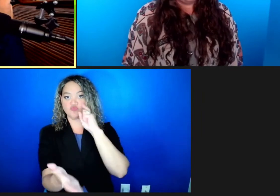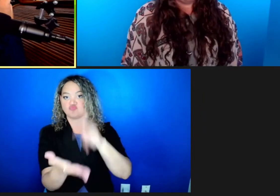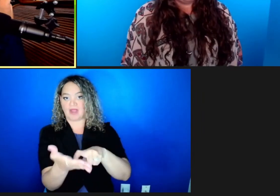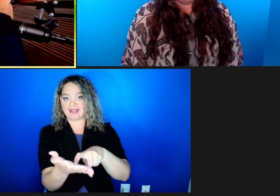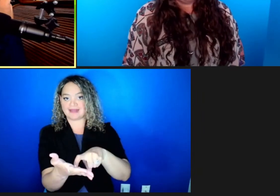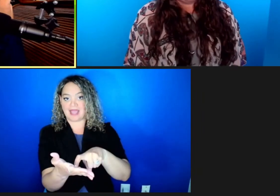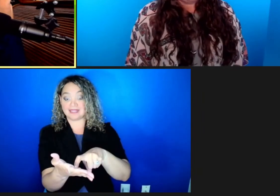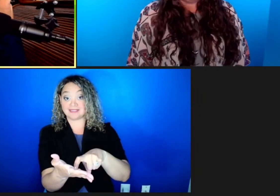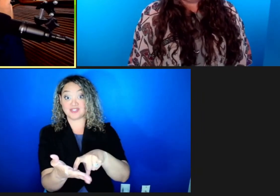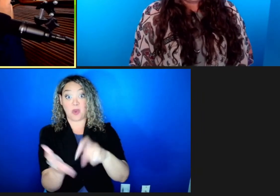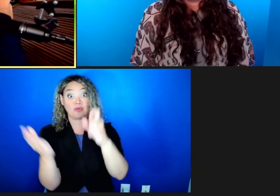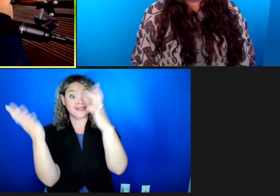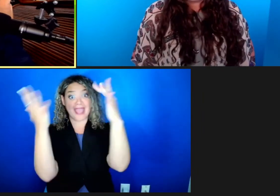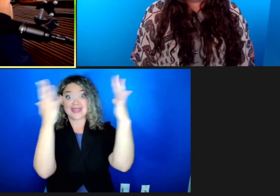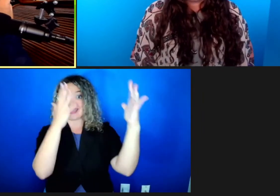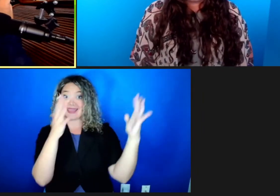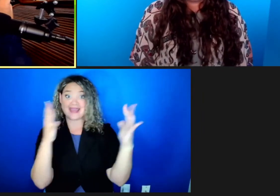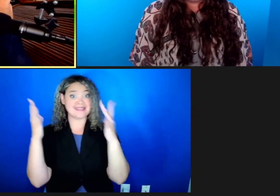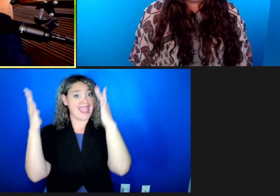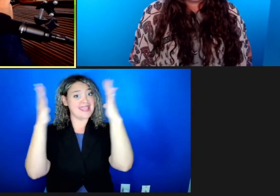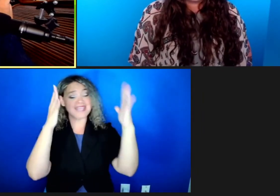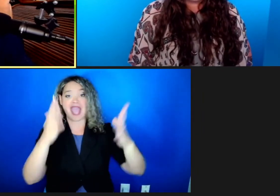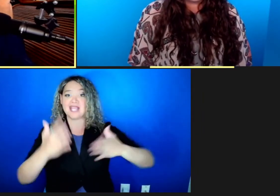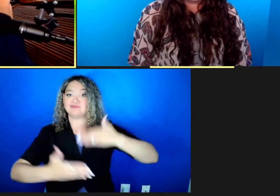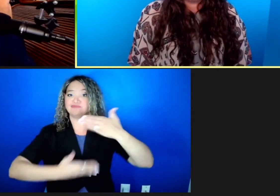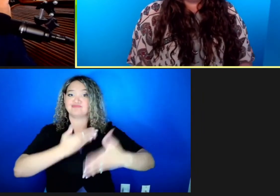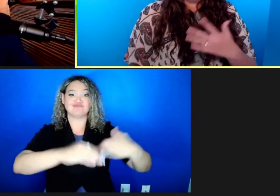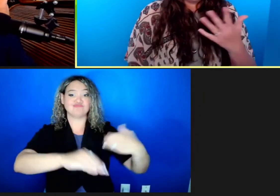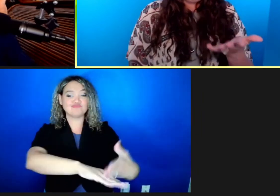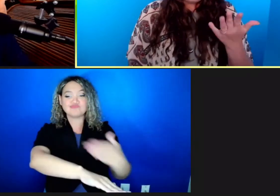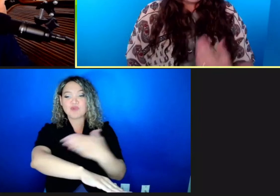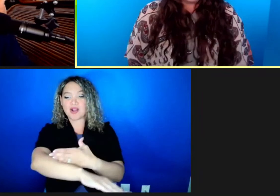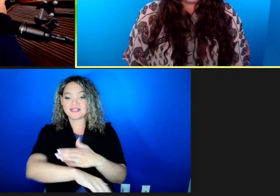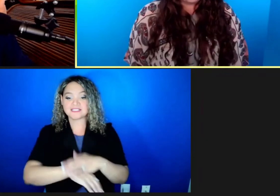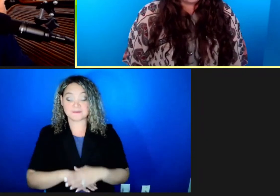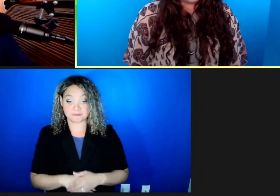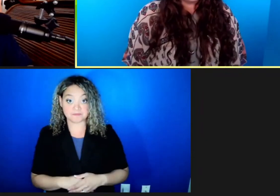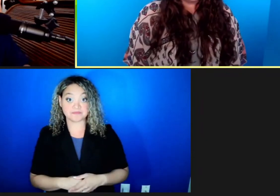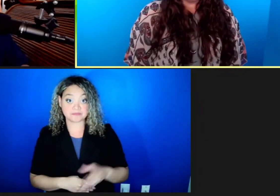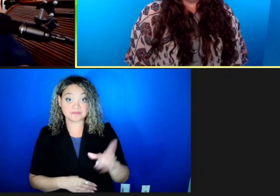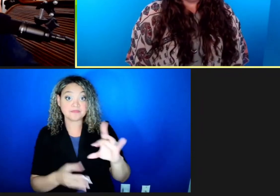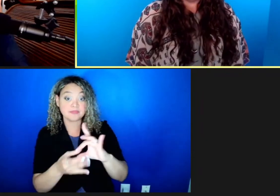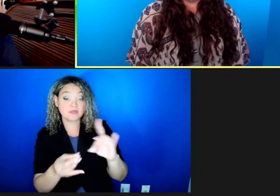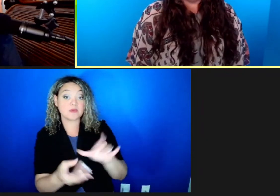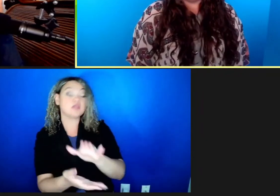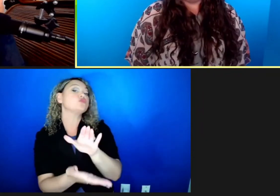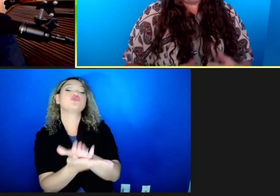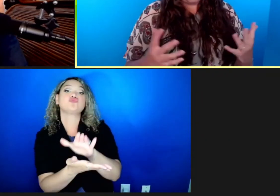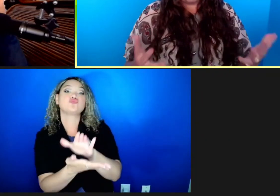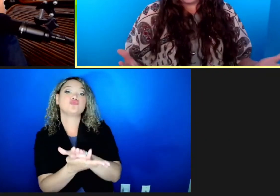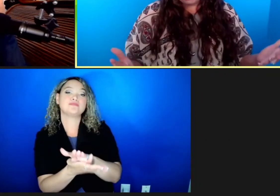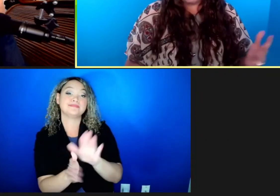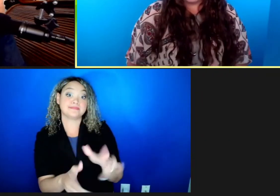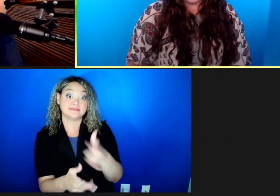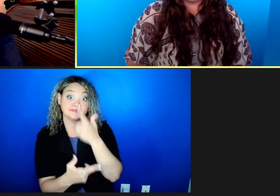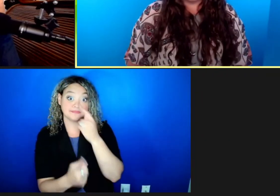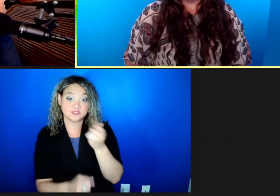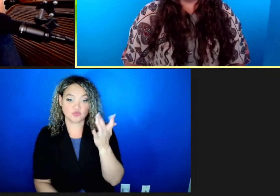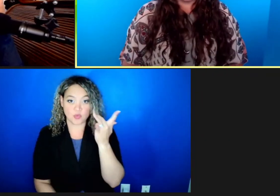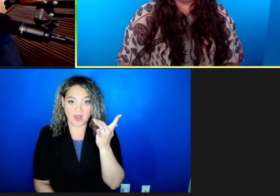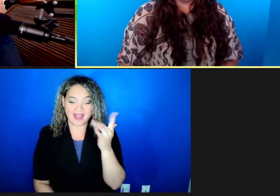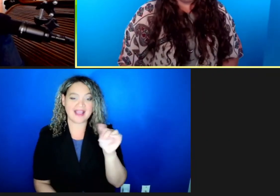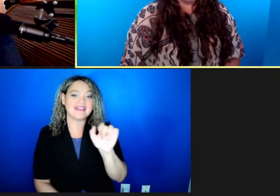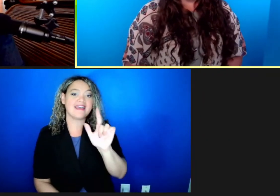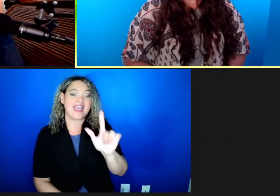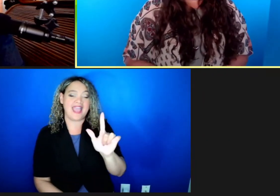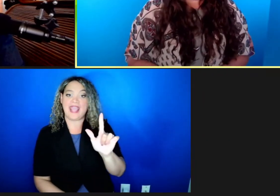So yay, we're making progress. Well, and you mentioned schooling, and it's interesting because when sign language